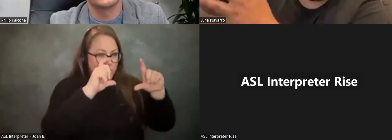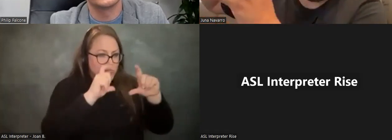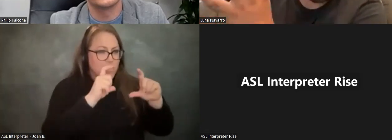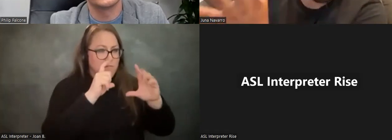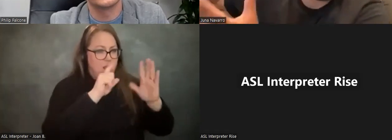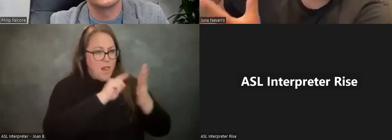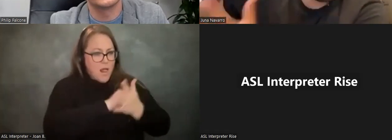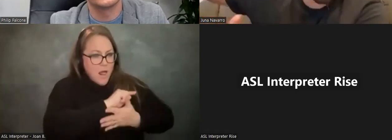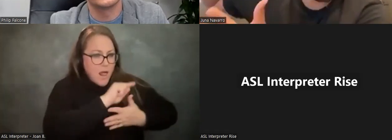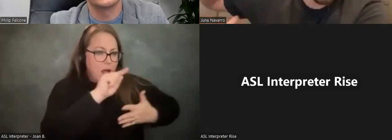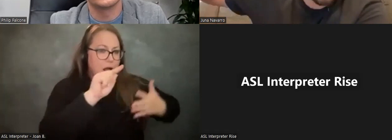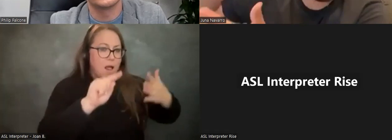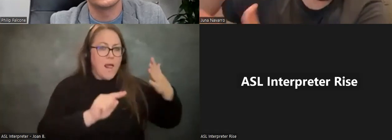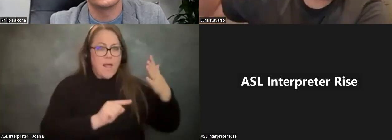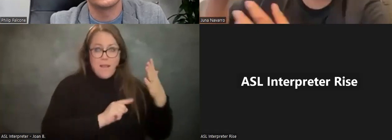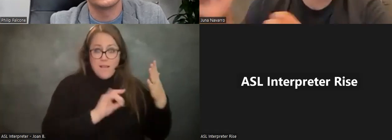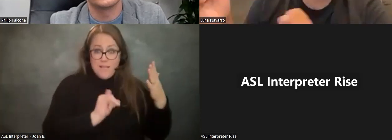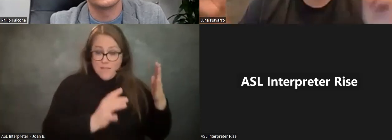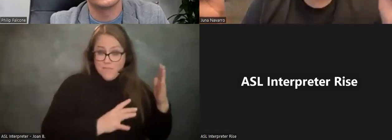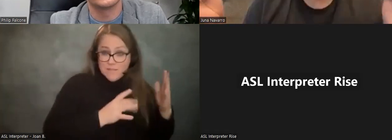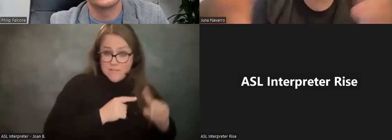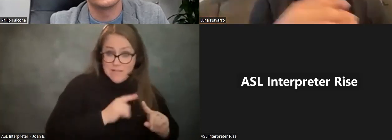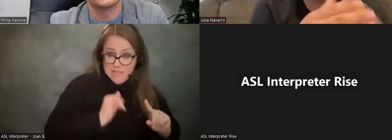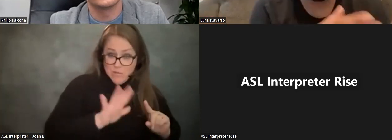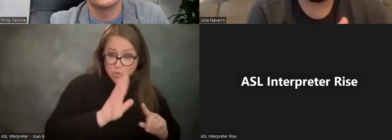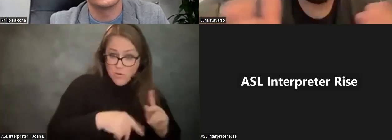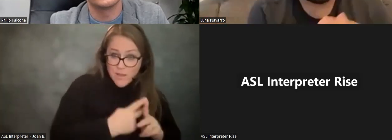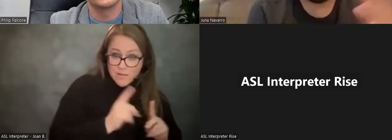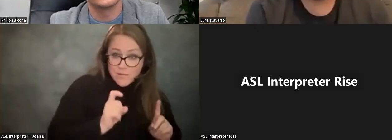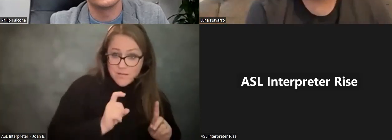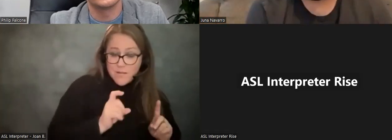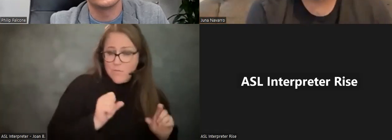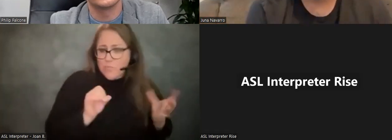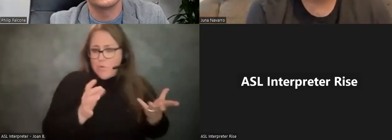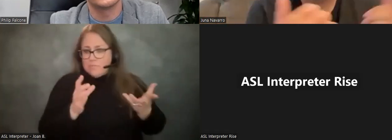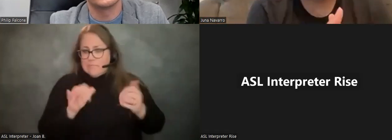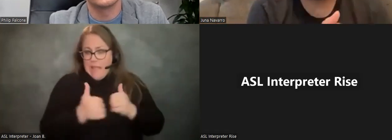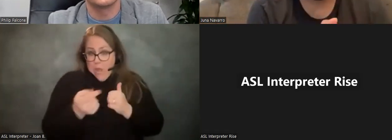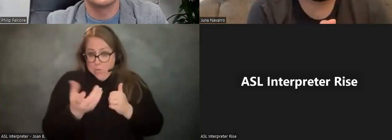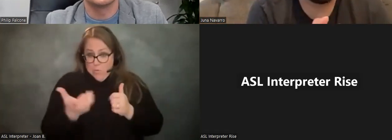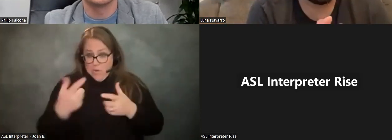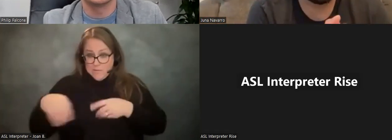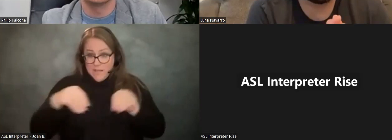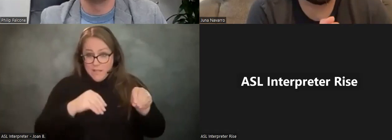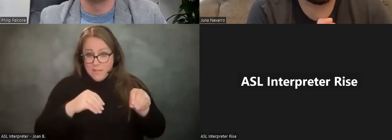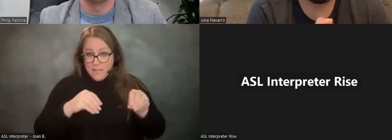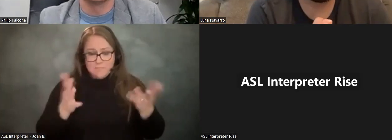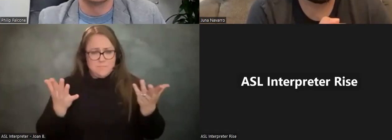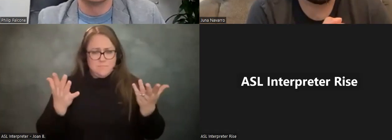and you're basically doing this chef style work, you know? So it comes down to how you want to vend. And I think it's a free